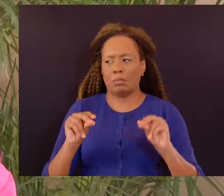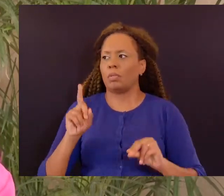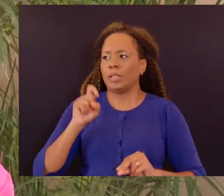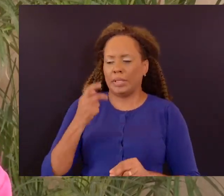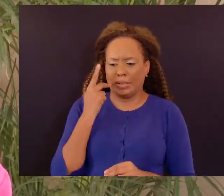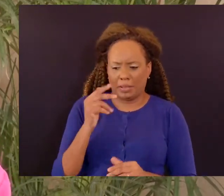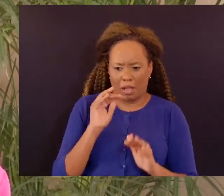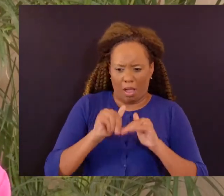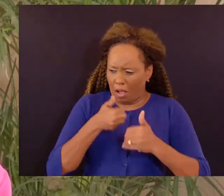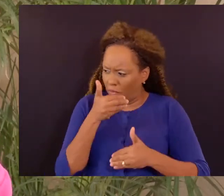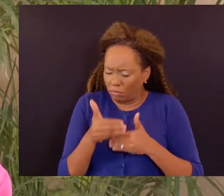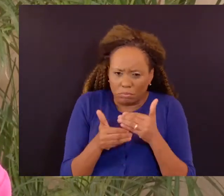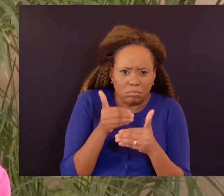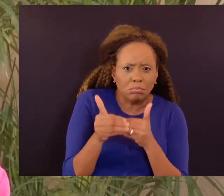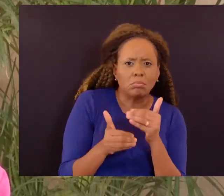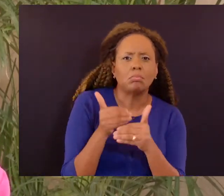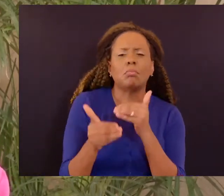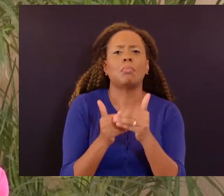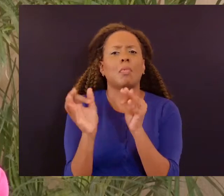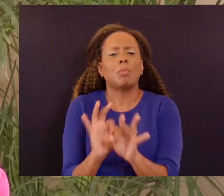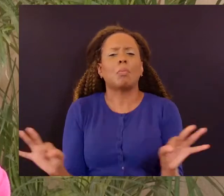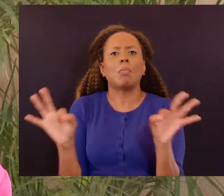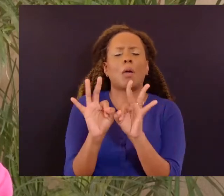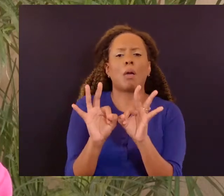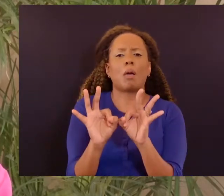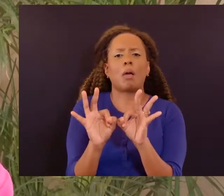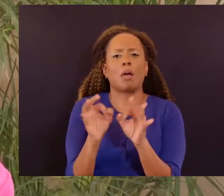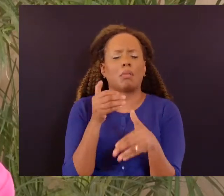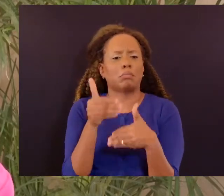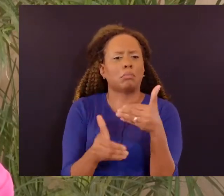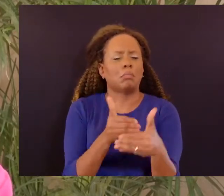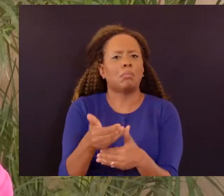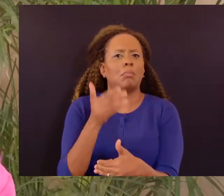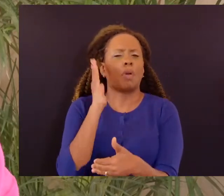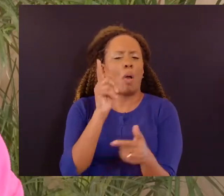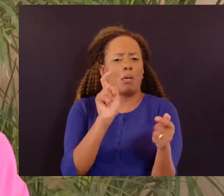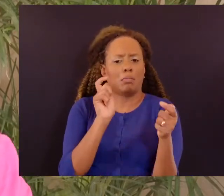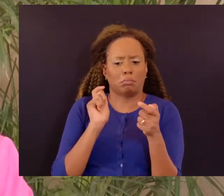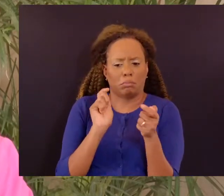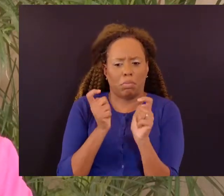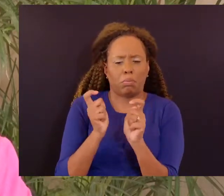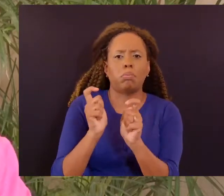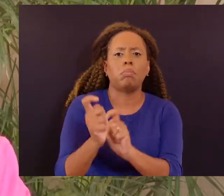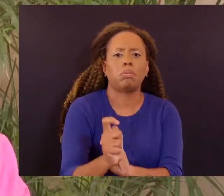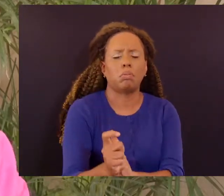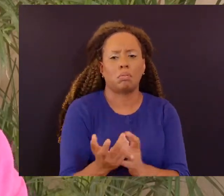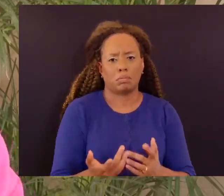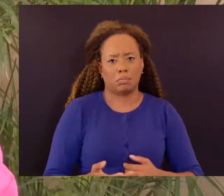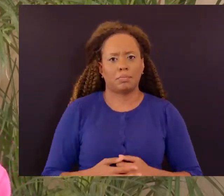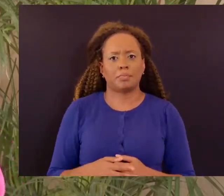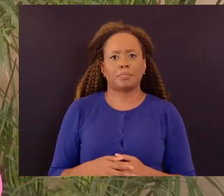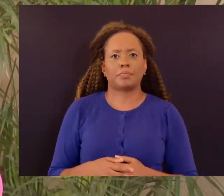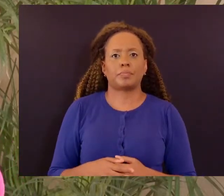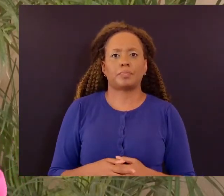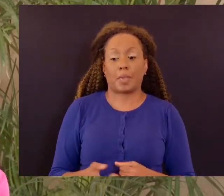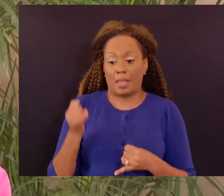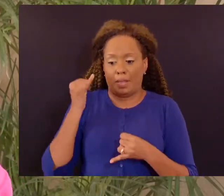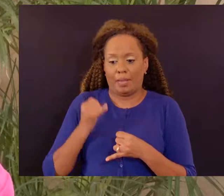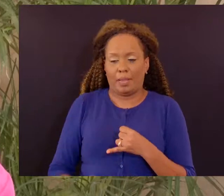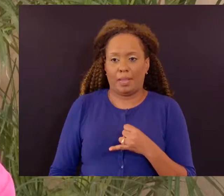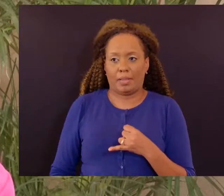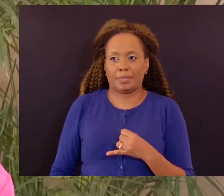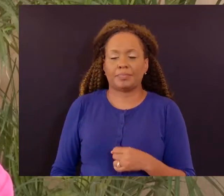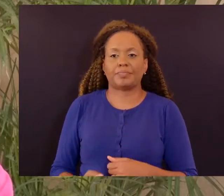and if necessary, we are going to be making the relevant modifications. Now, lastly,